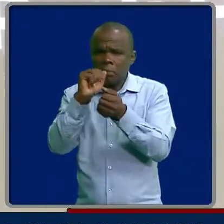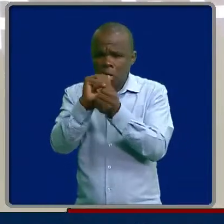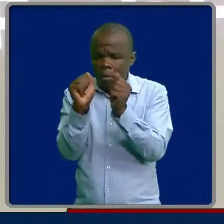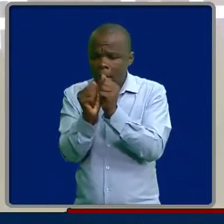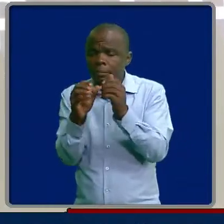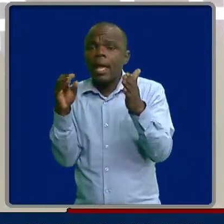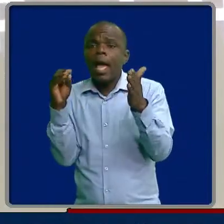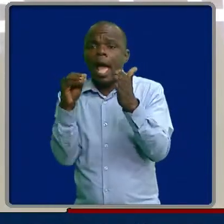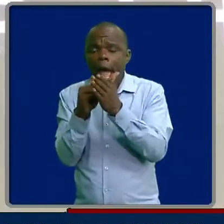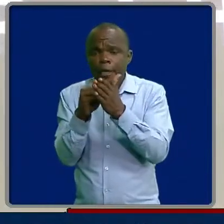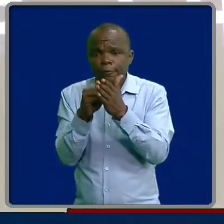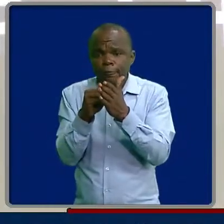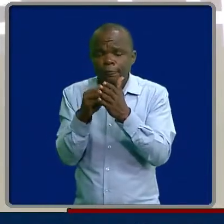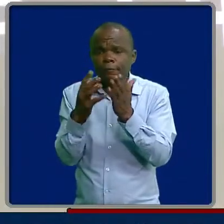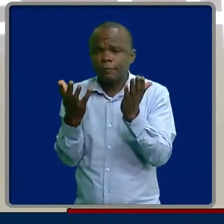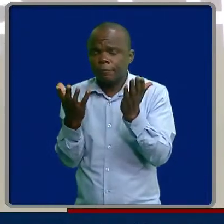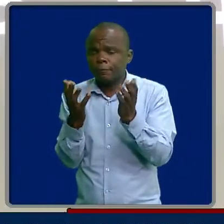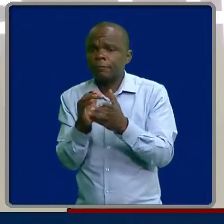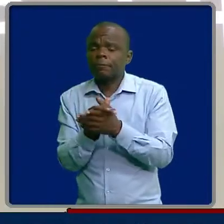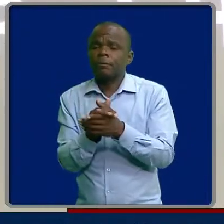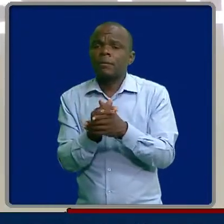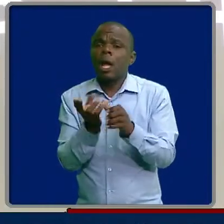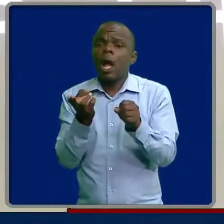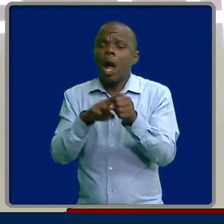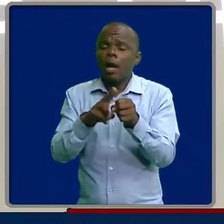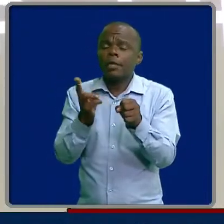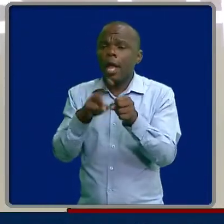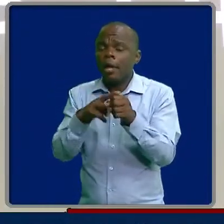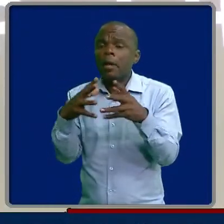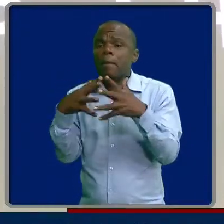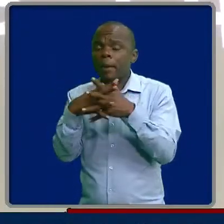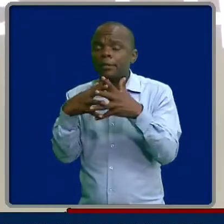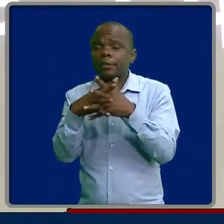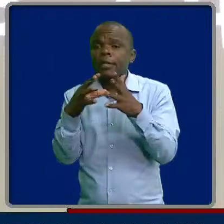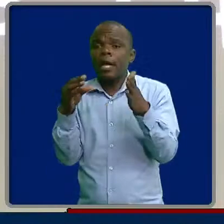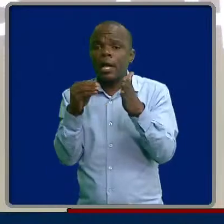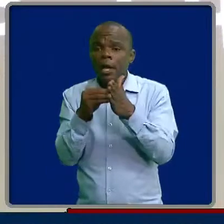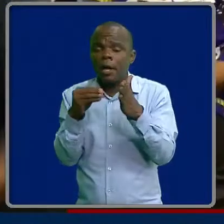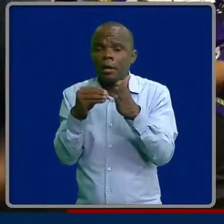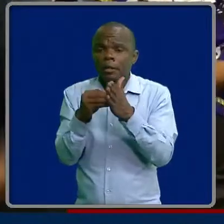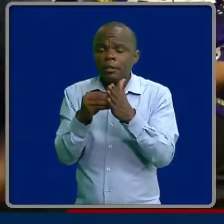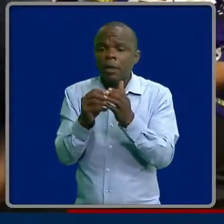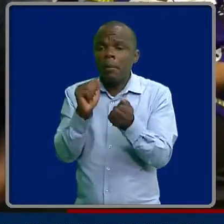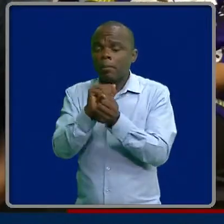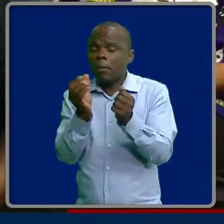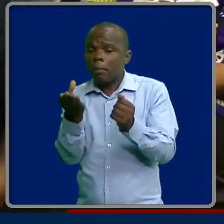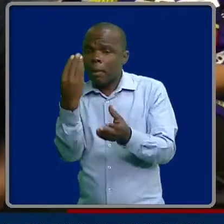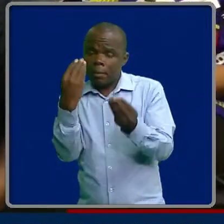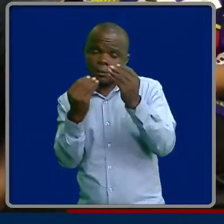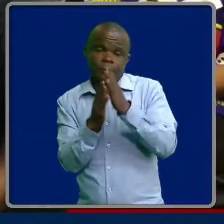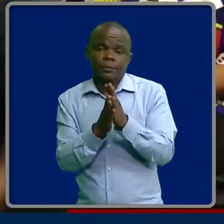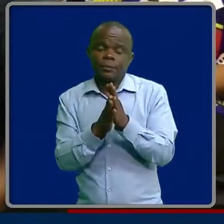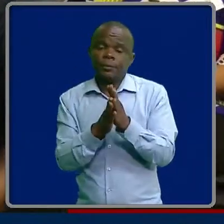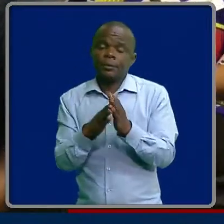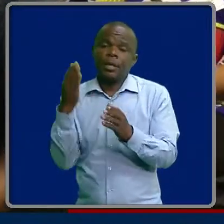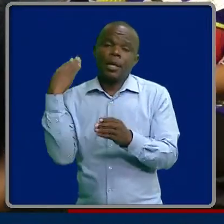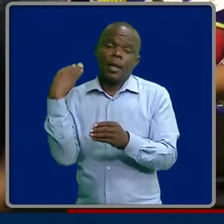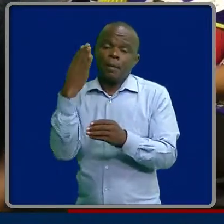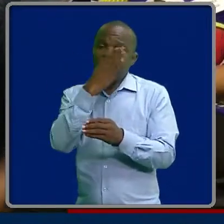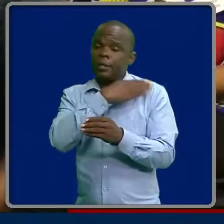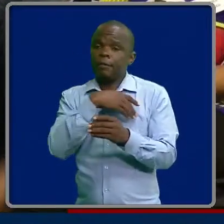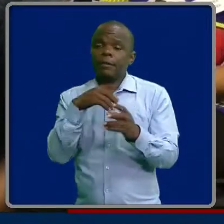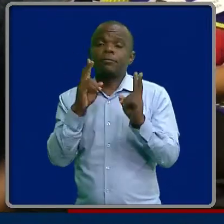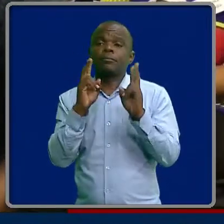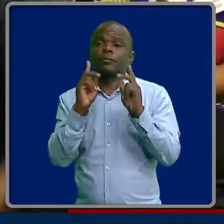or meet on a more regular basis or have ad hoc meetings when something arises. The Ministry of Tourism has set a target to